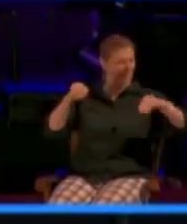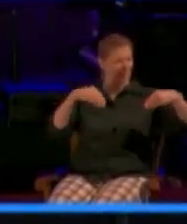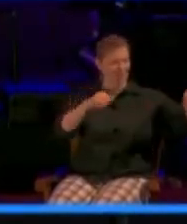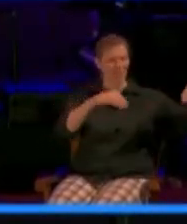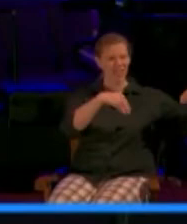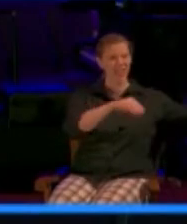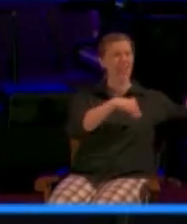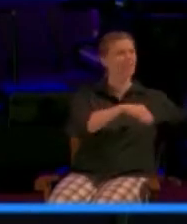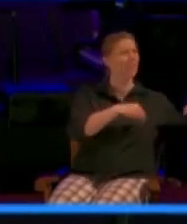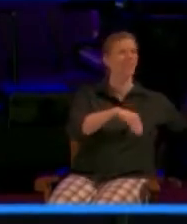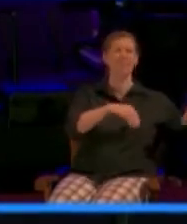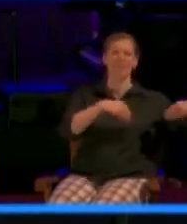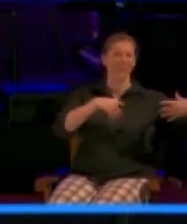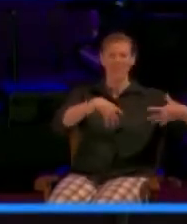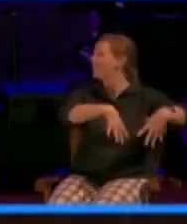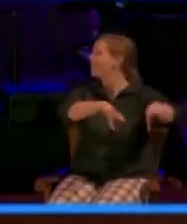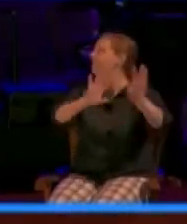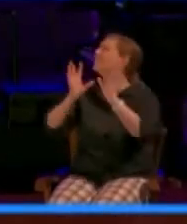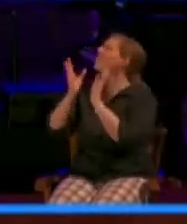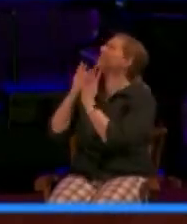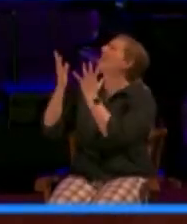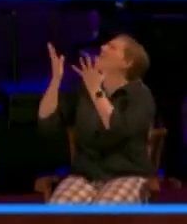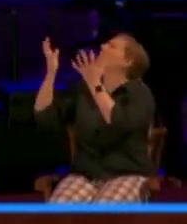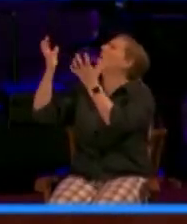There's nothing. That's what I want.